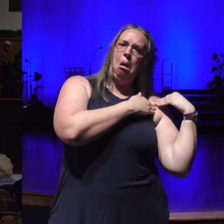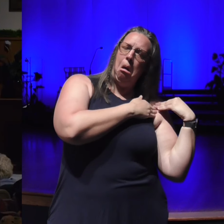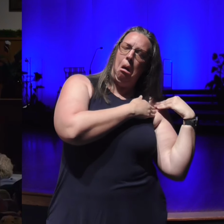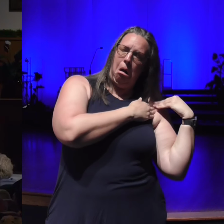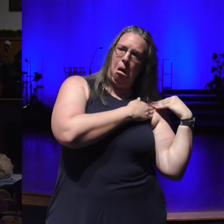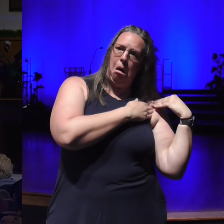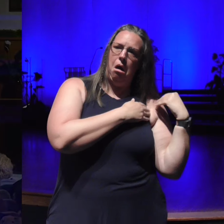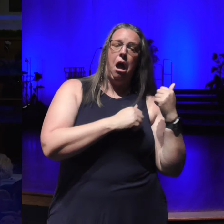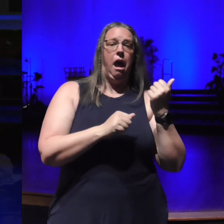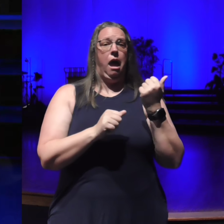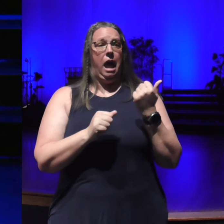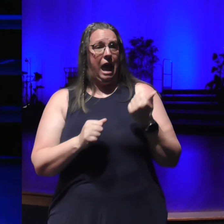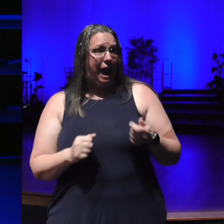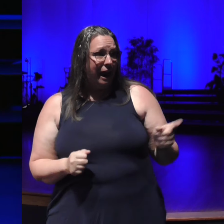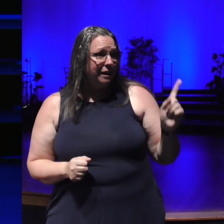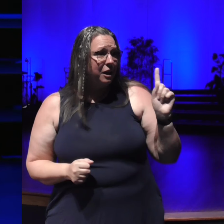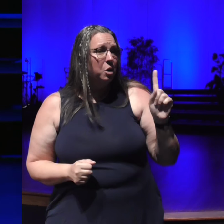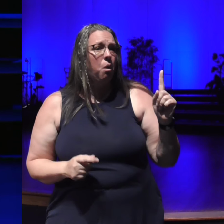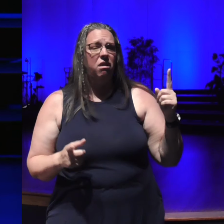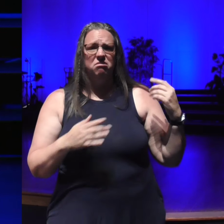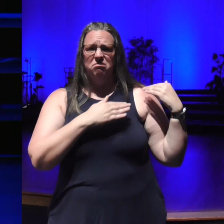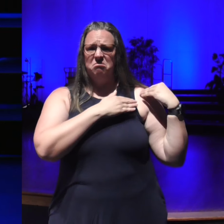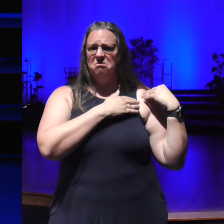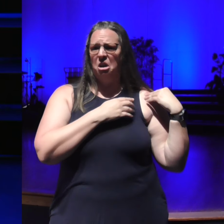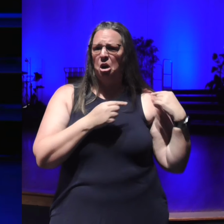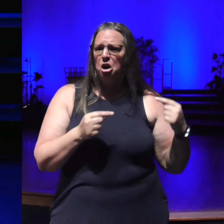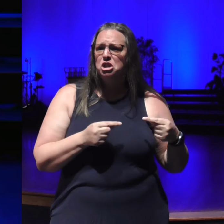Anyone like me, your shoulders a little sore?